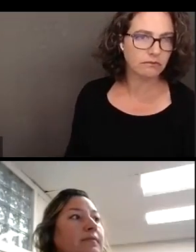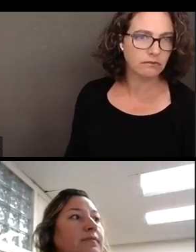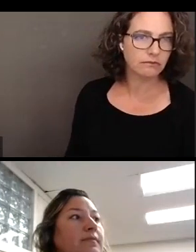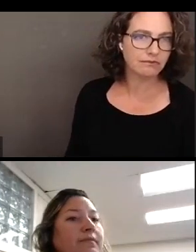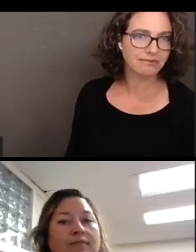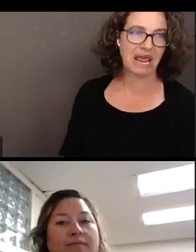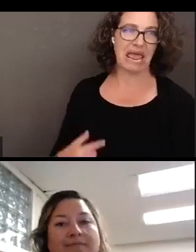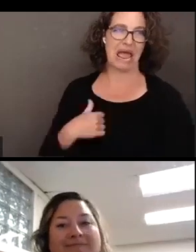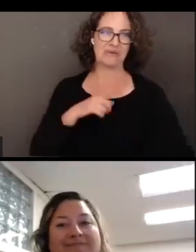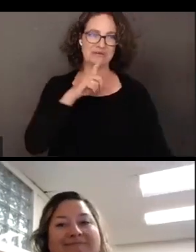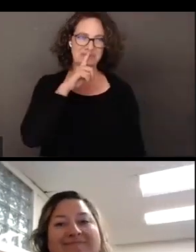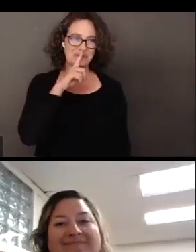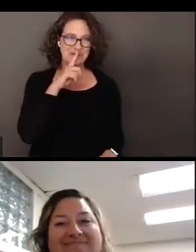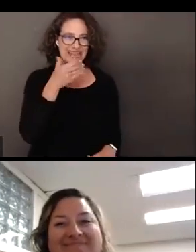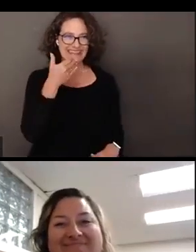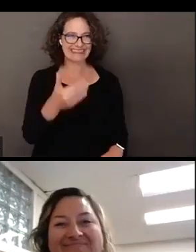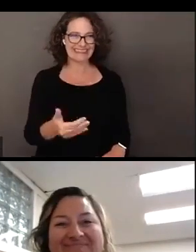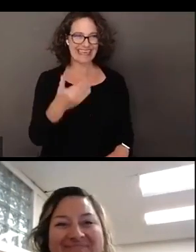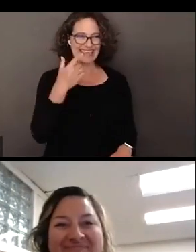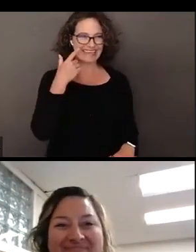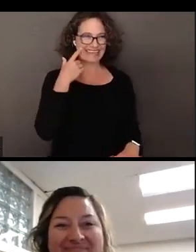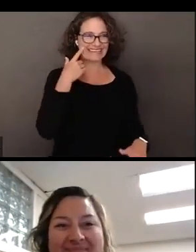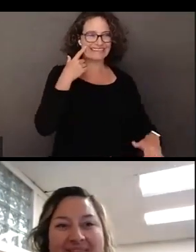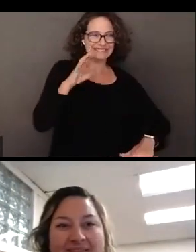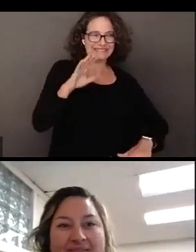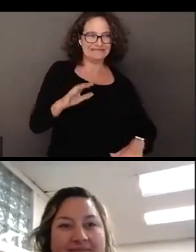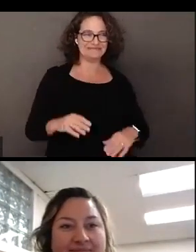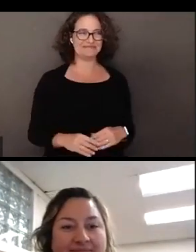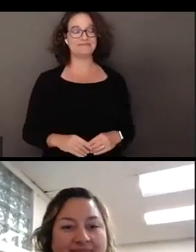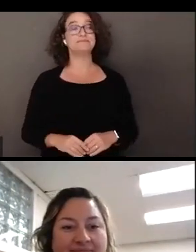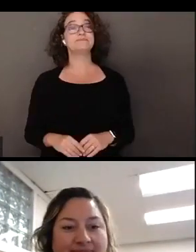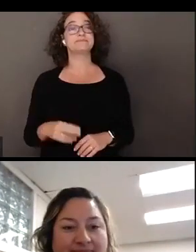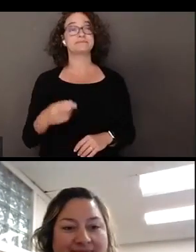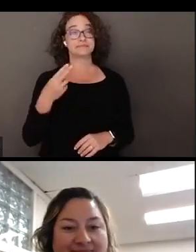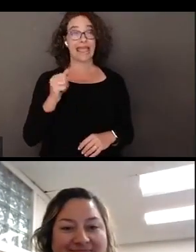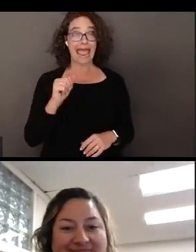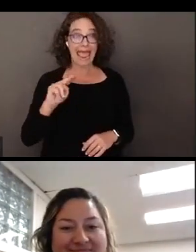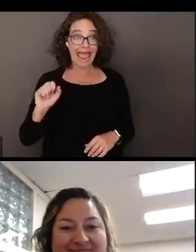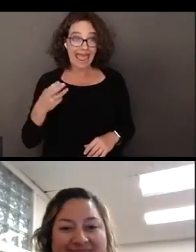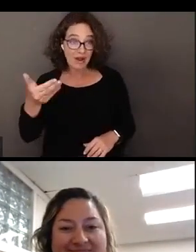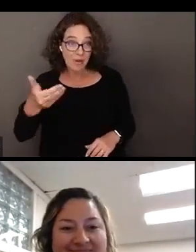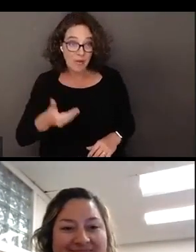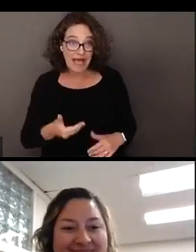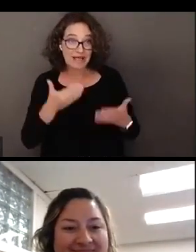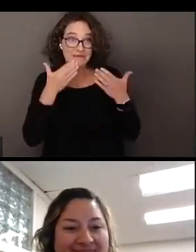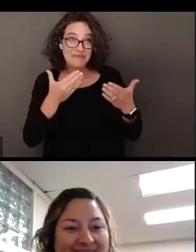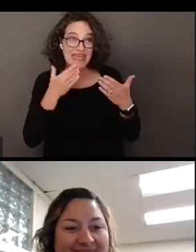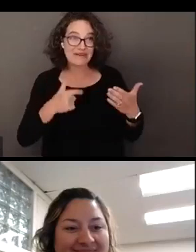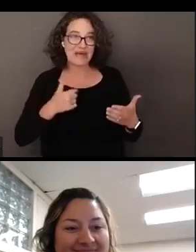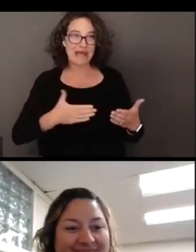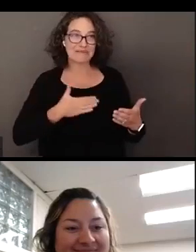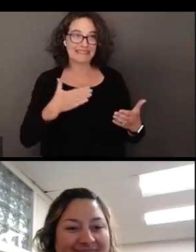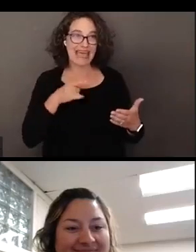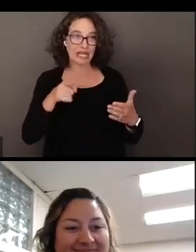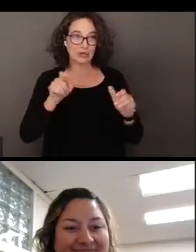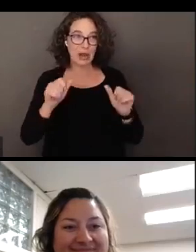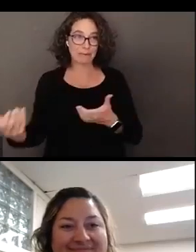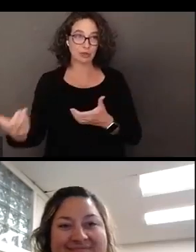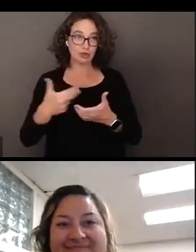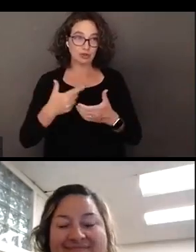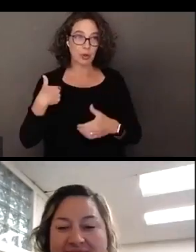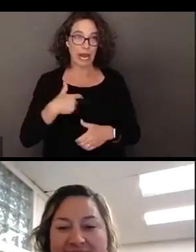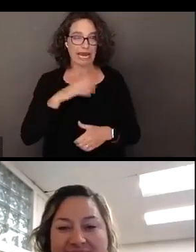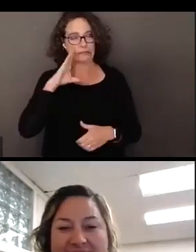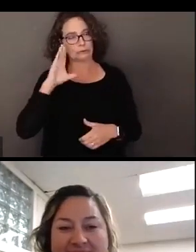Oh, I was muted this time. Thanks, Rebecca. Appreciate that. So, Hannah, welcome. Thanks. I'm so glad you were able to join us. I know there were some